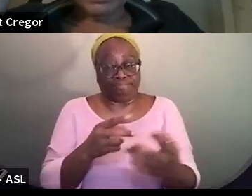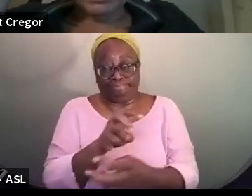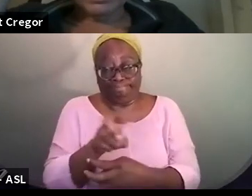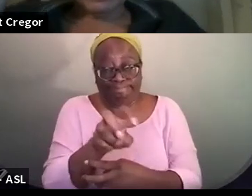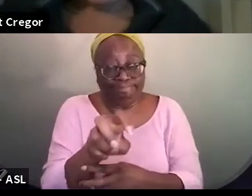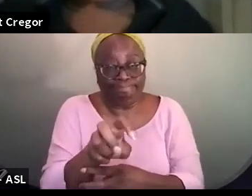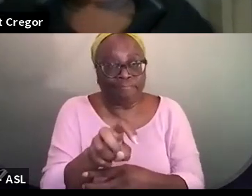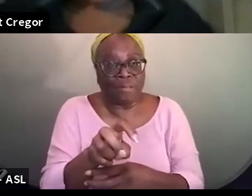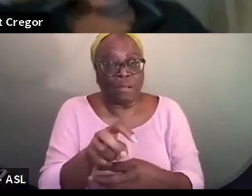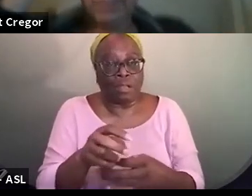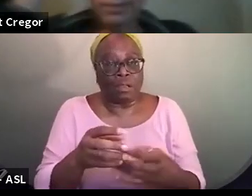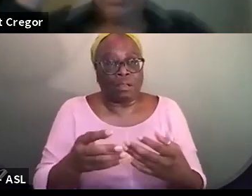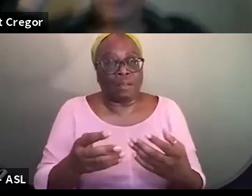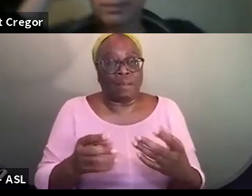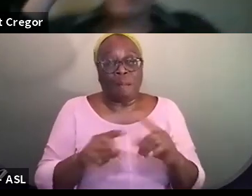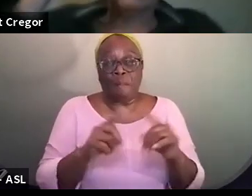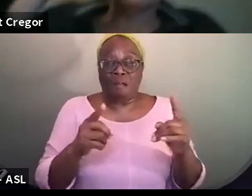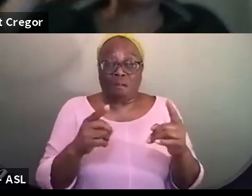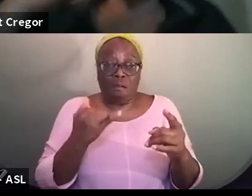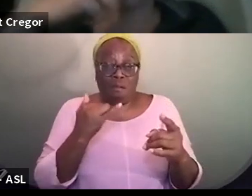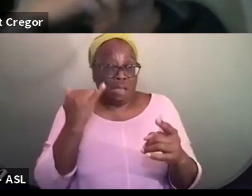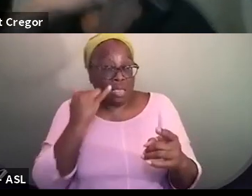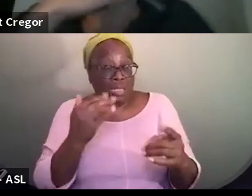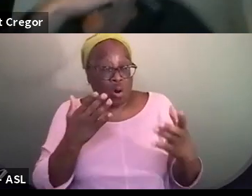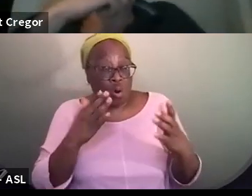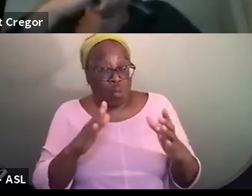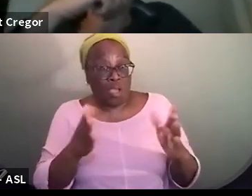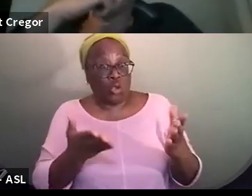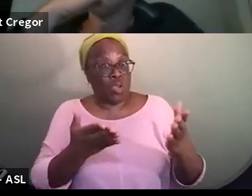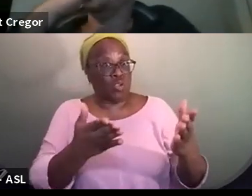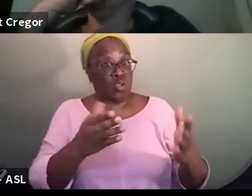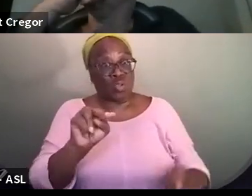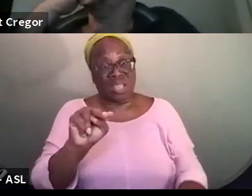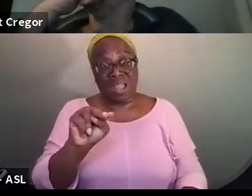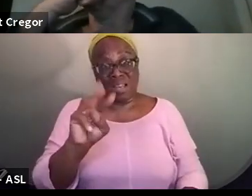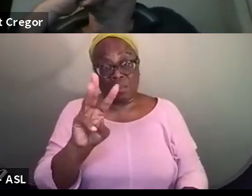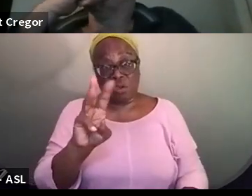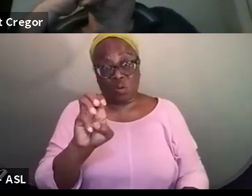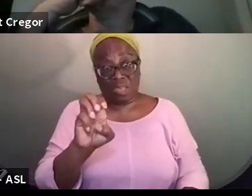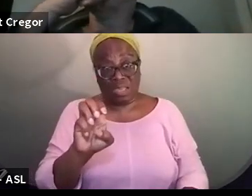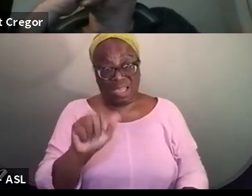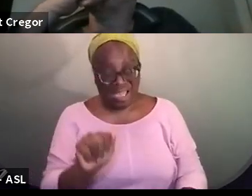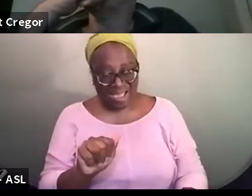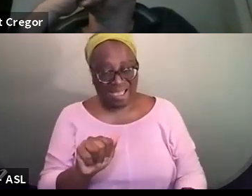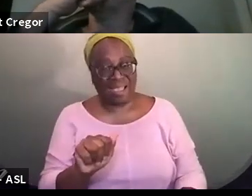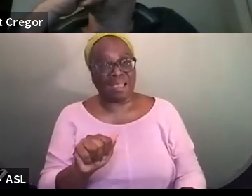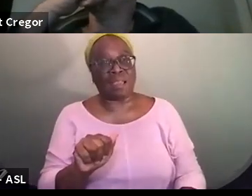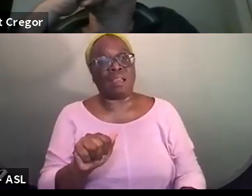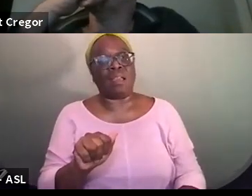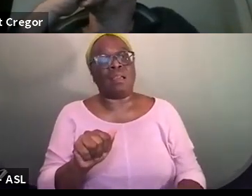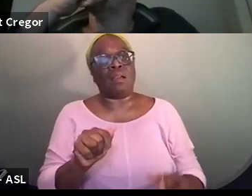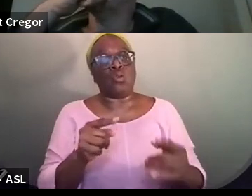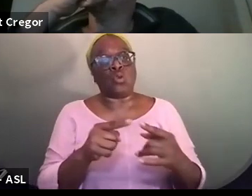way that we could introduce the NWEA as, quote, a normalizer, I like that term,